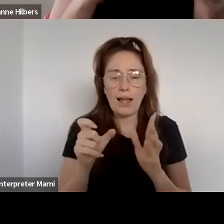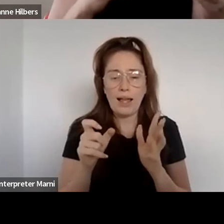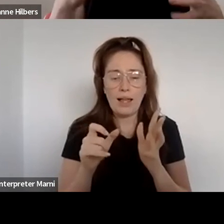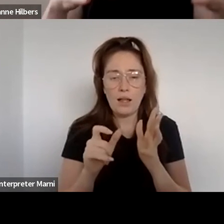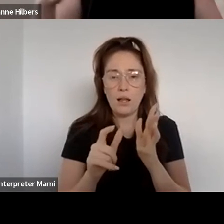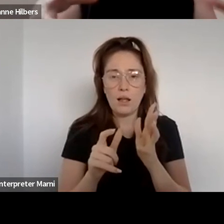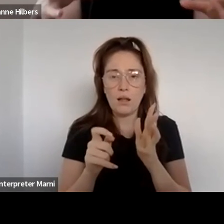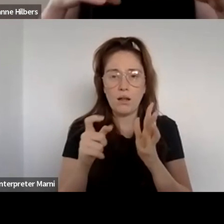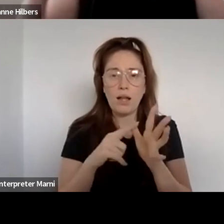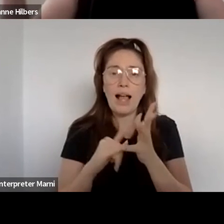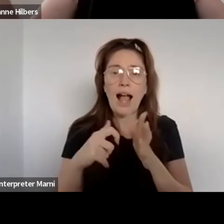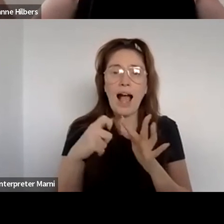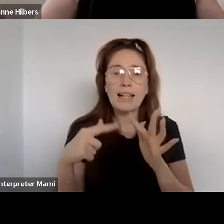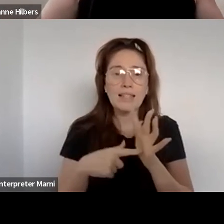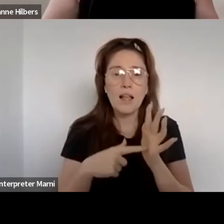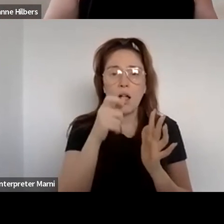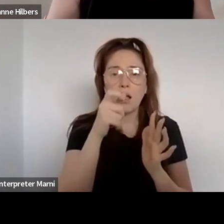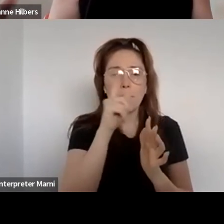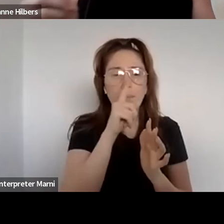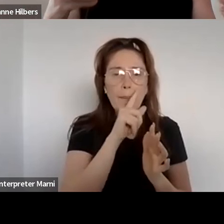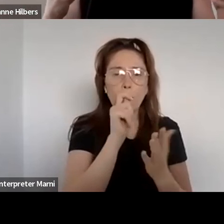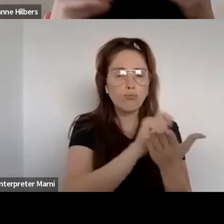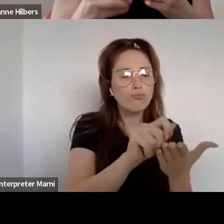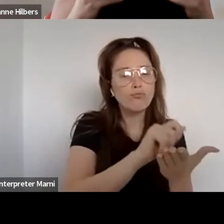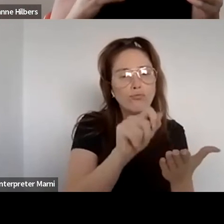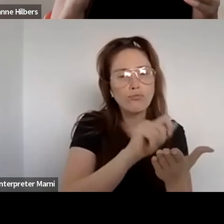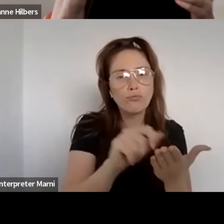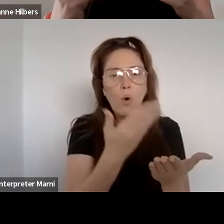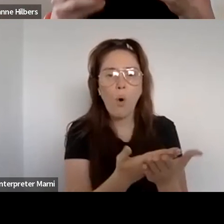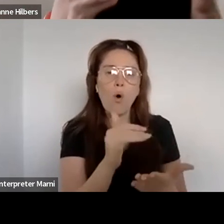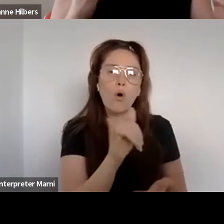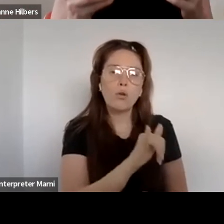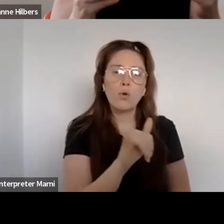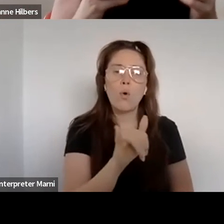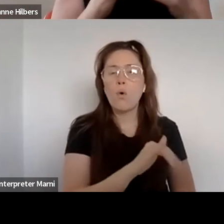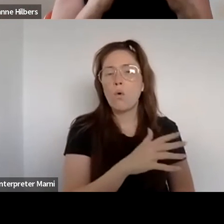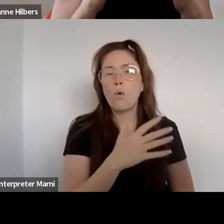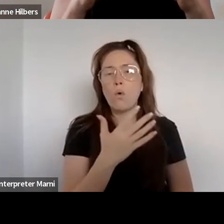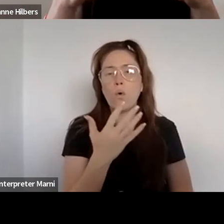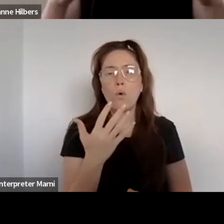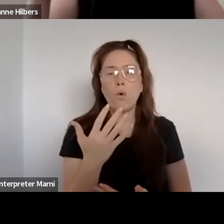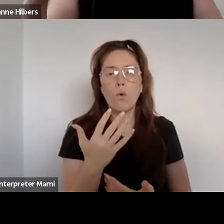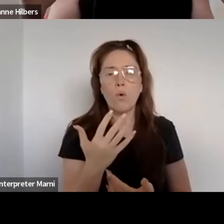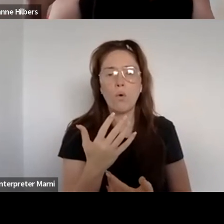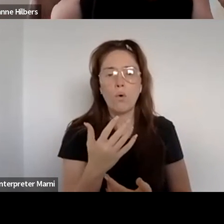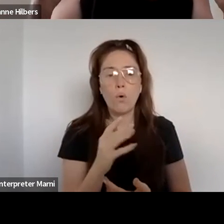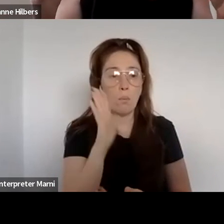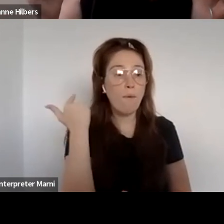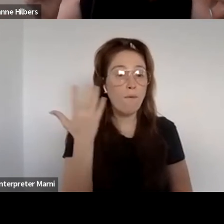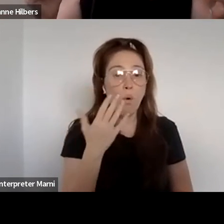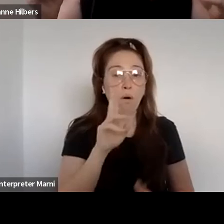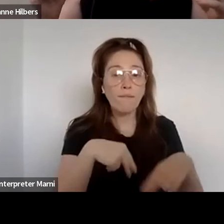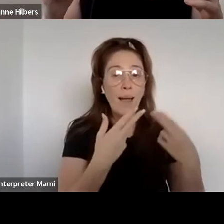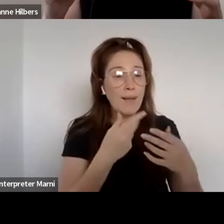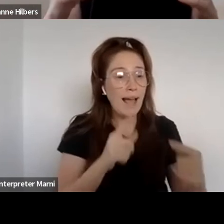that people draw on or write on, or collectively, where some of those conflicts can be eased